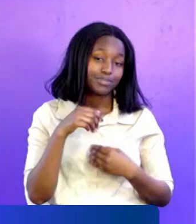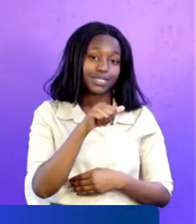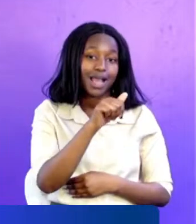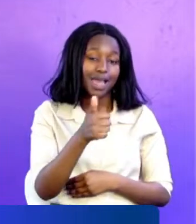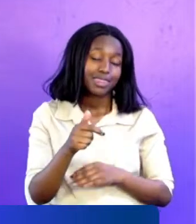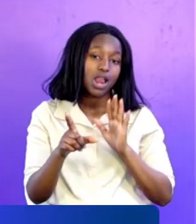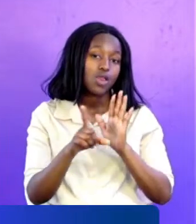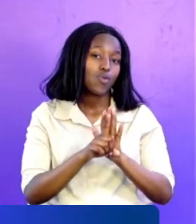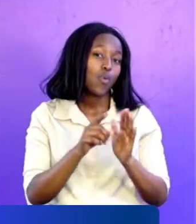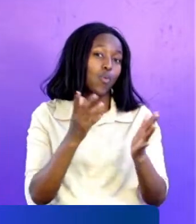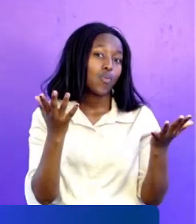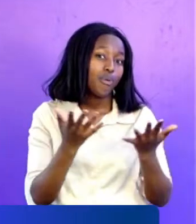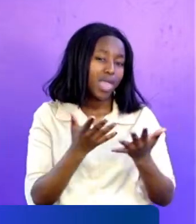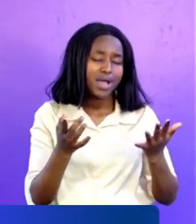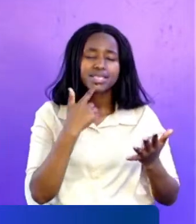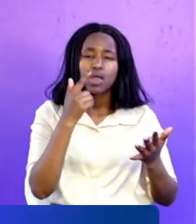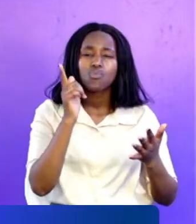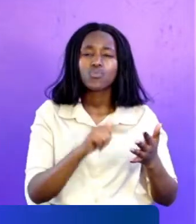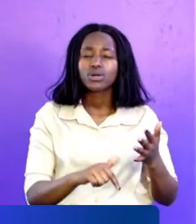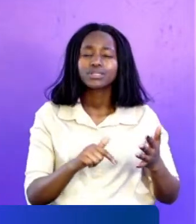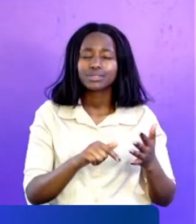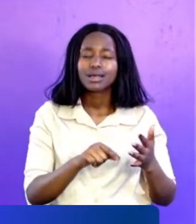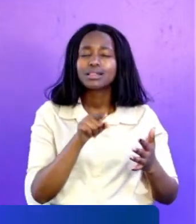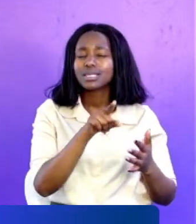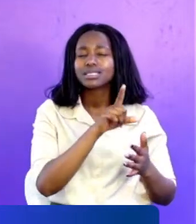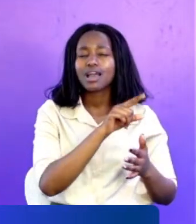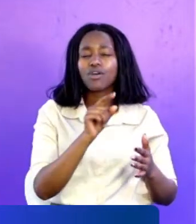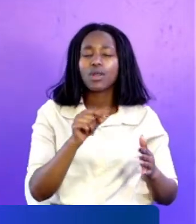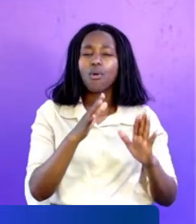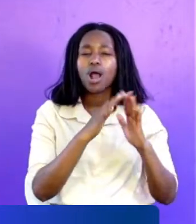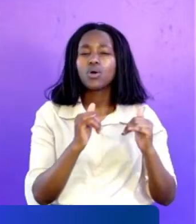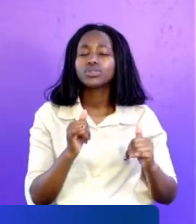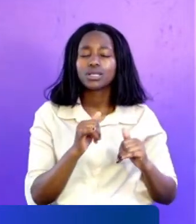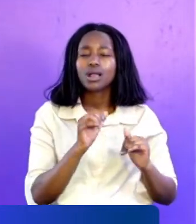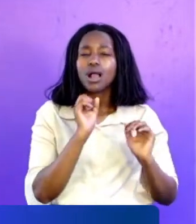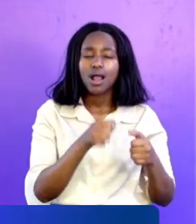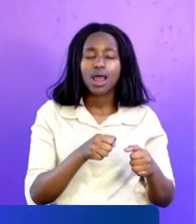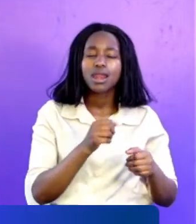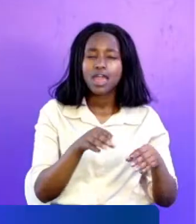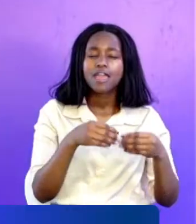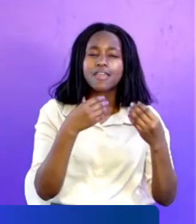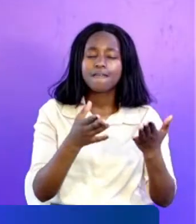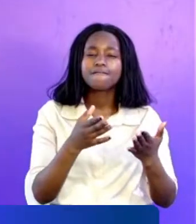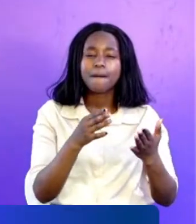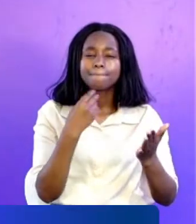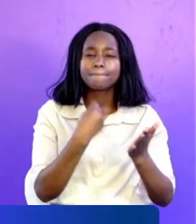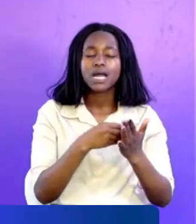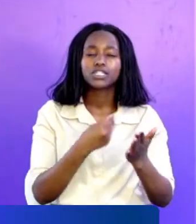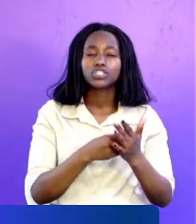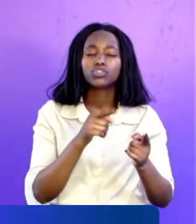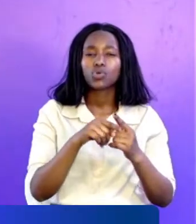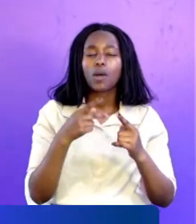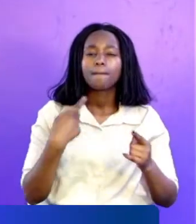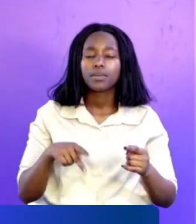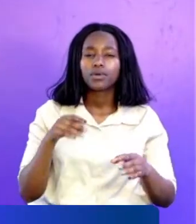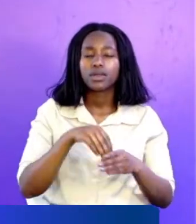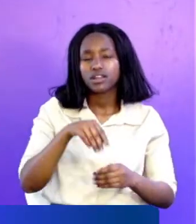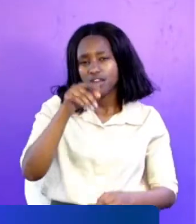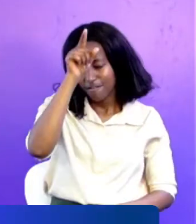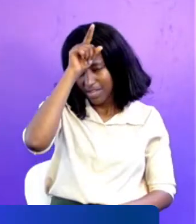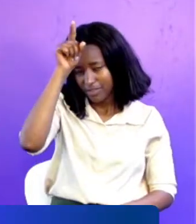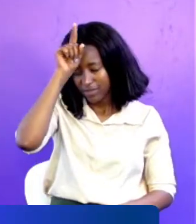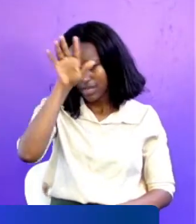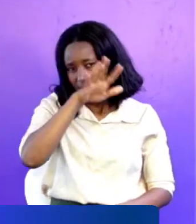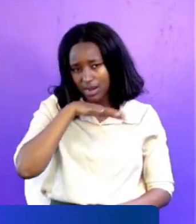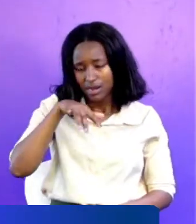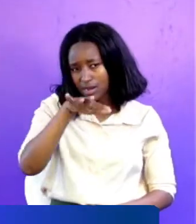to give loan to people who want to build houses in the villages. What's the problem with that? There are no slums in my village. Do